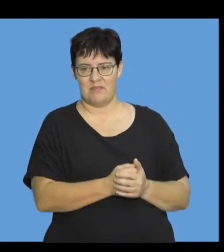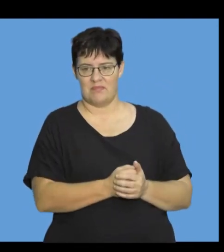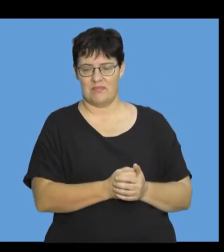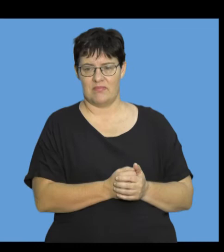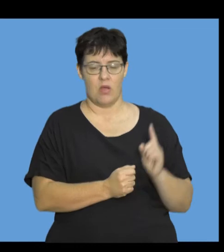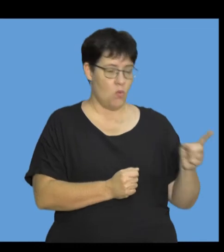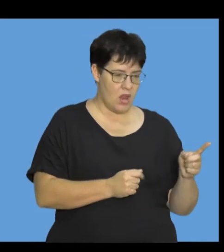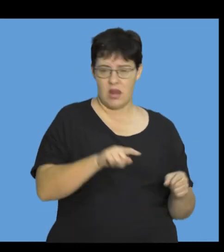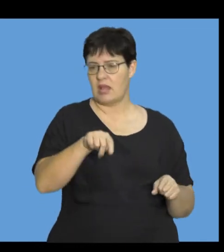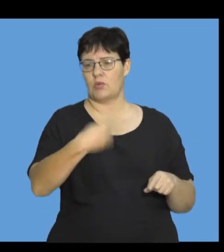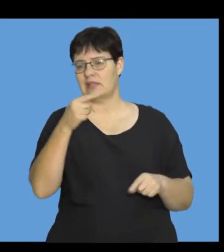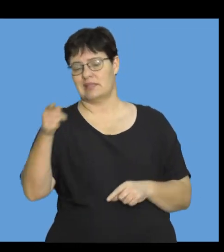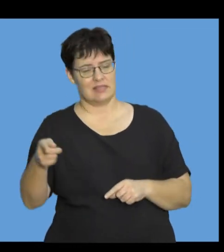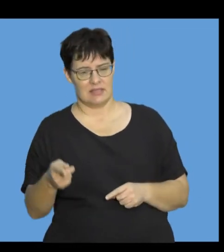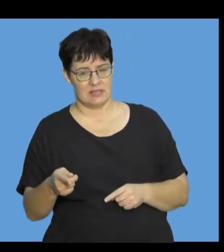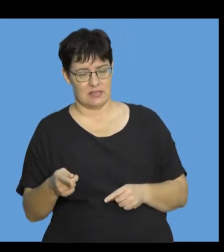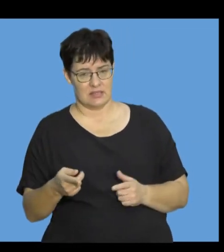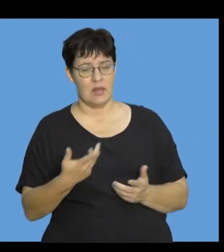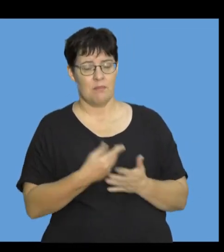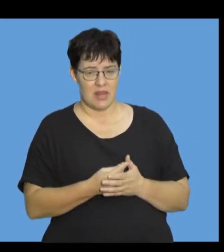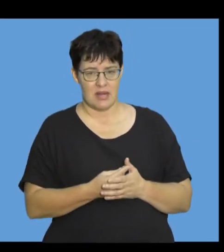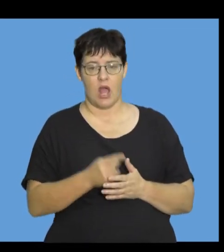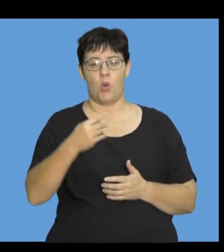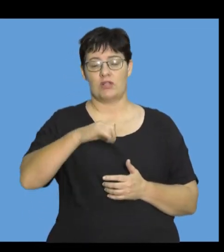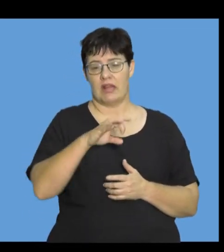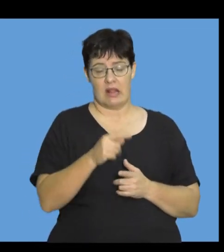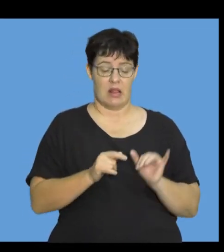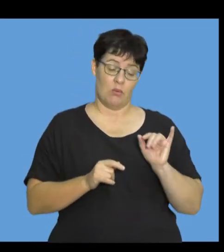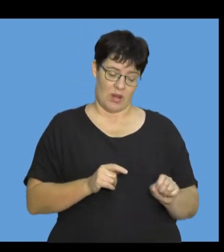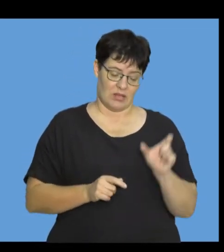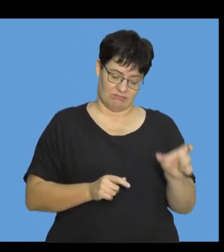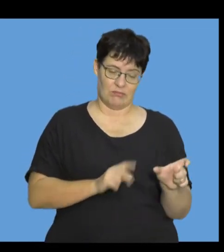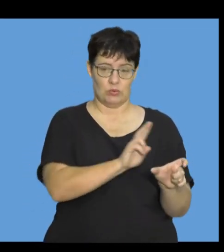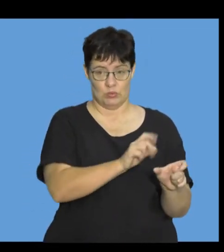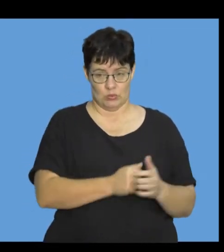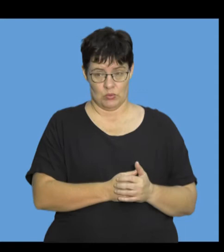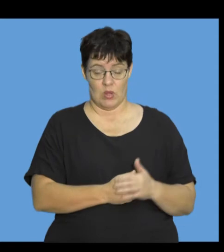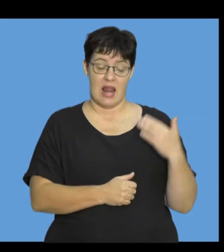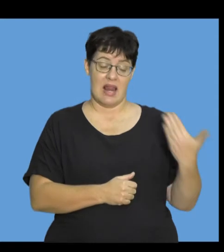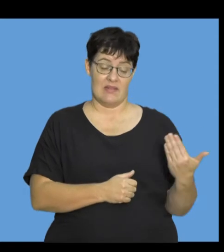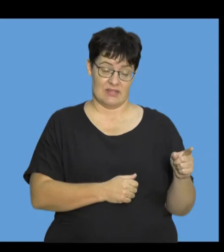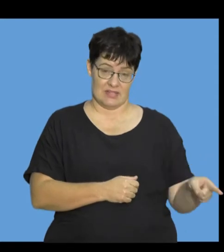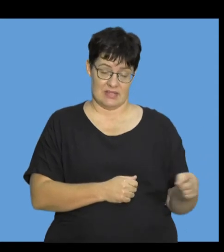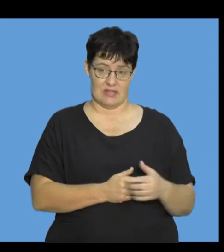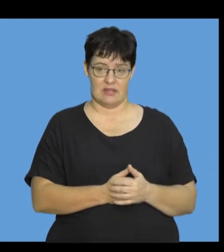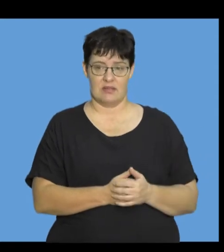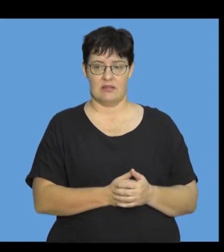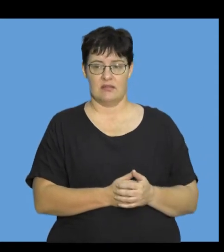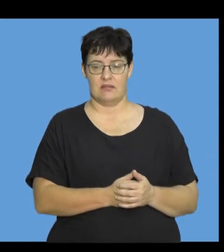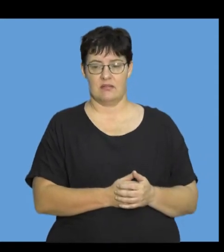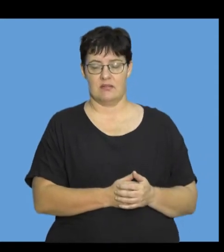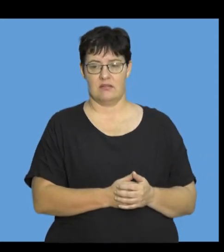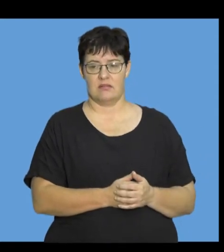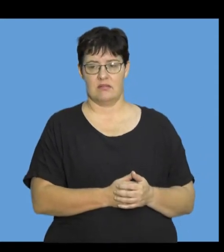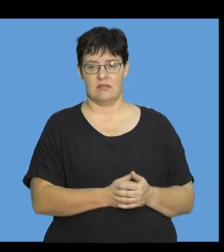not twice the other. If it was, then it will be a quadratic trinomial. Now on the left hand side, this is squared